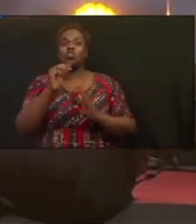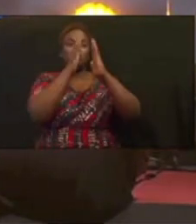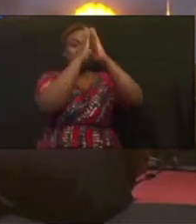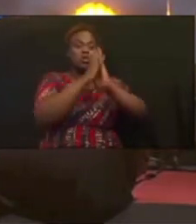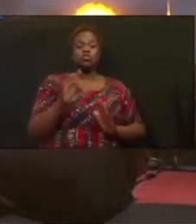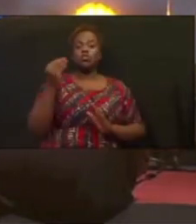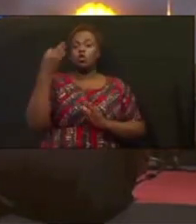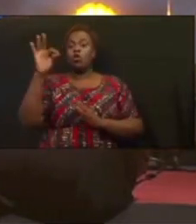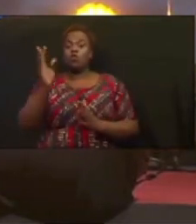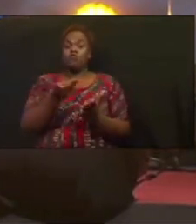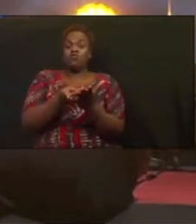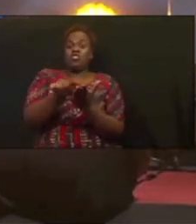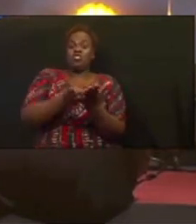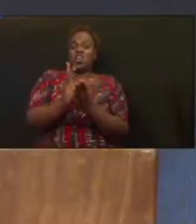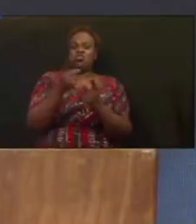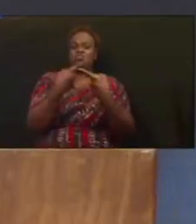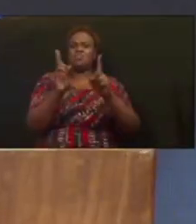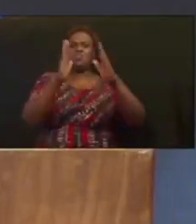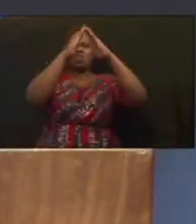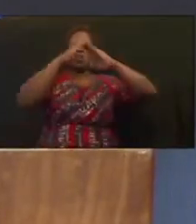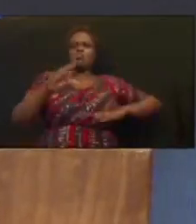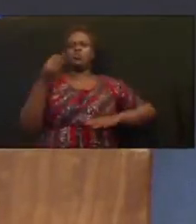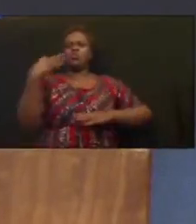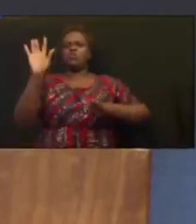discussion alone.